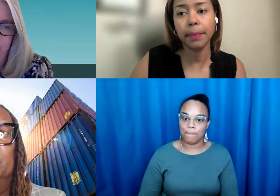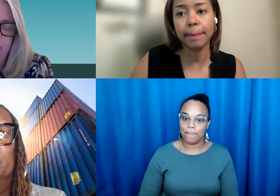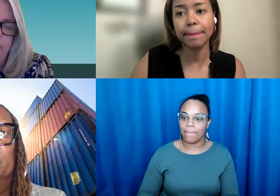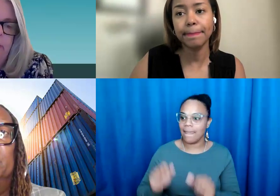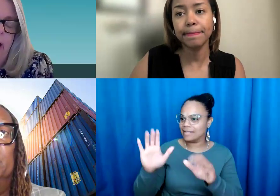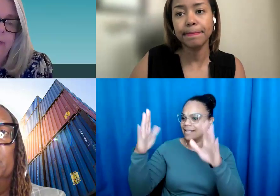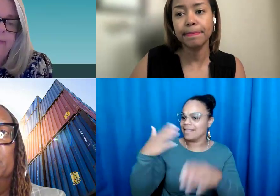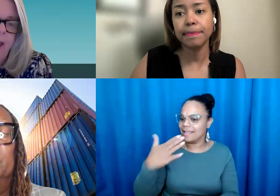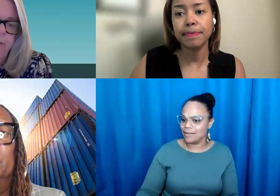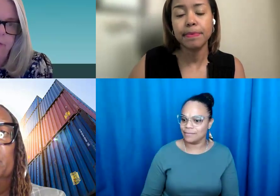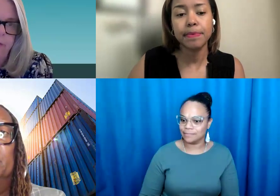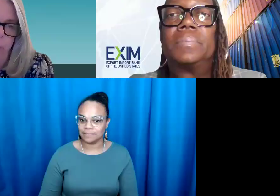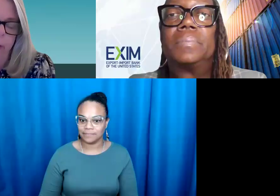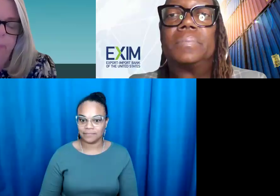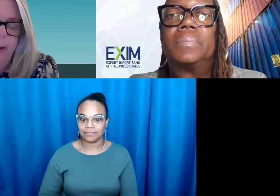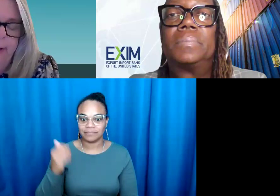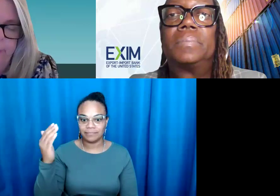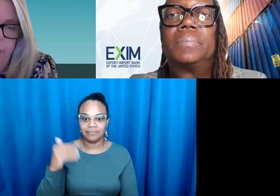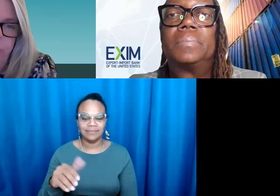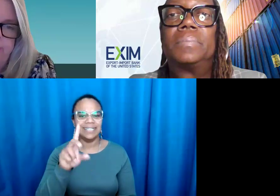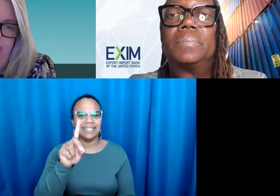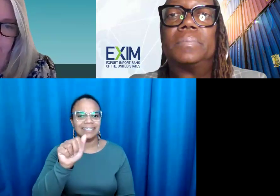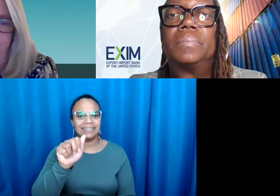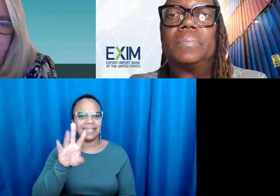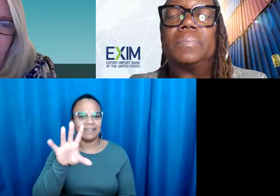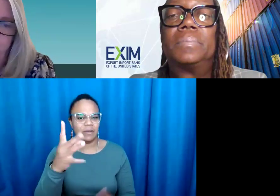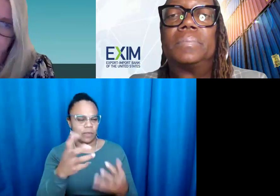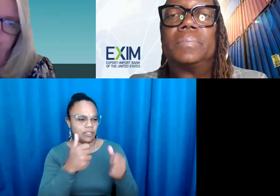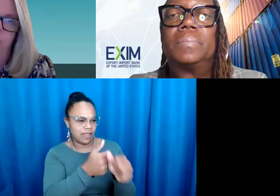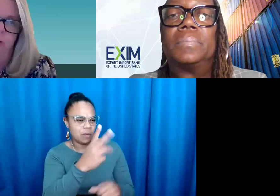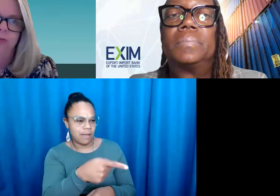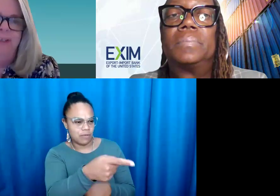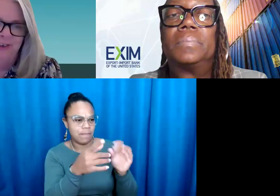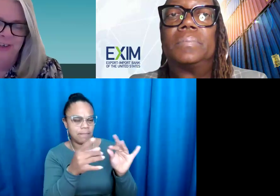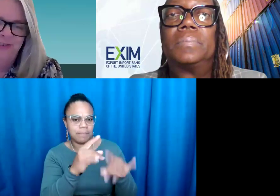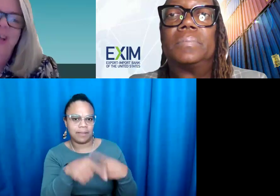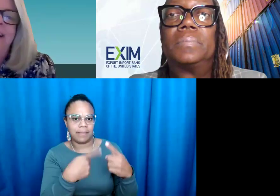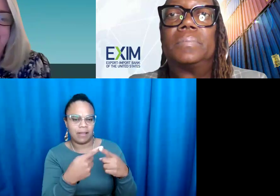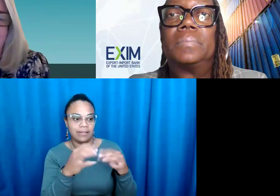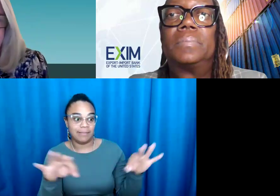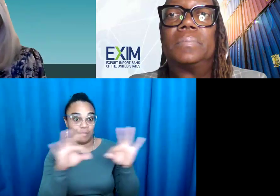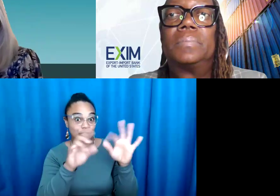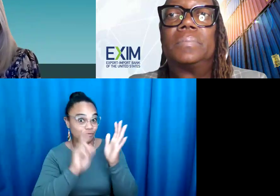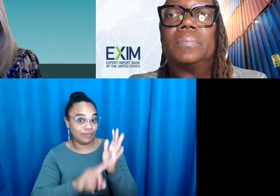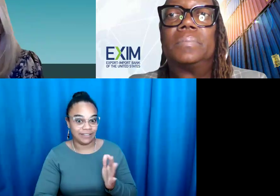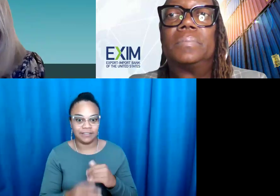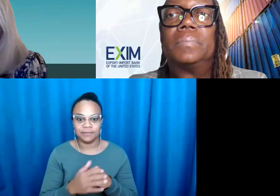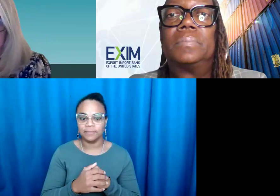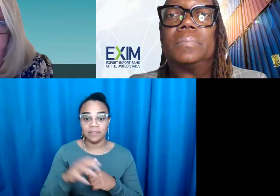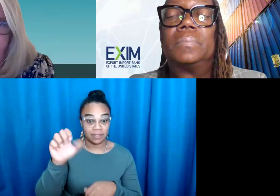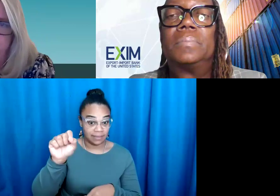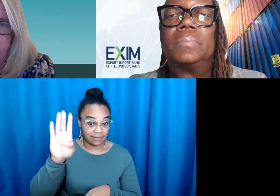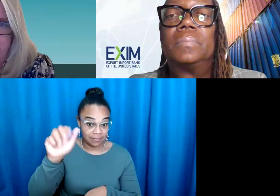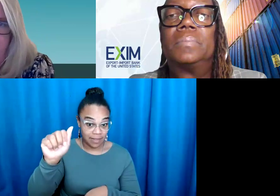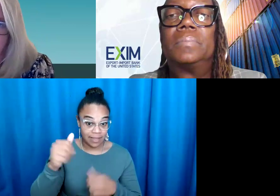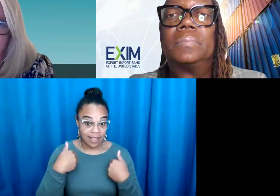Excellent, thank you. And then David, following up, you were Mhm. saying around the importance of doing your research. Does SBA have any